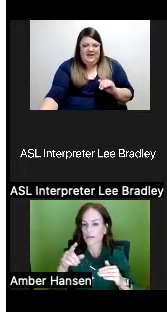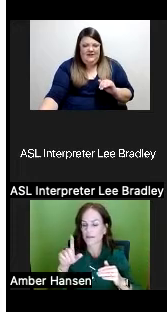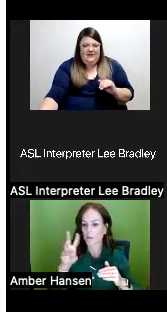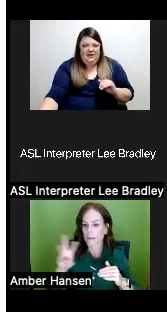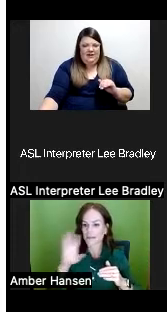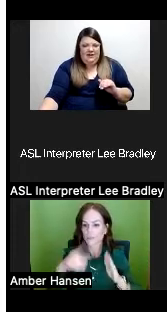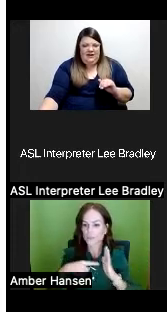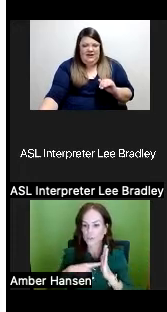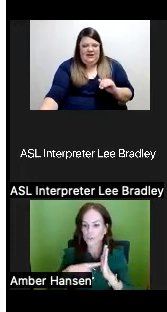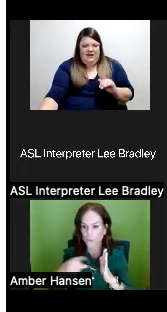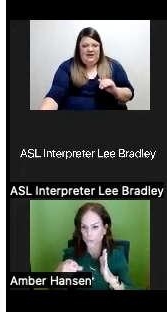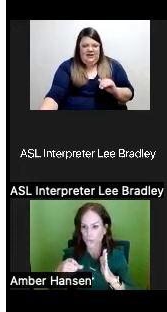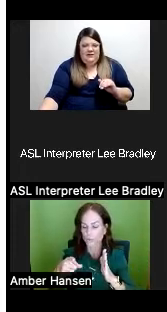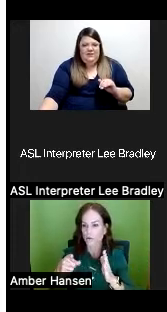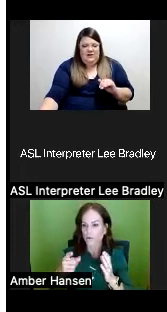are deaf,